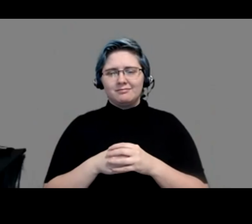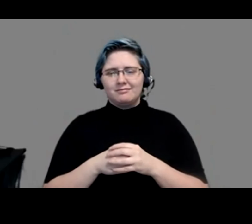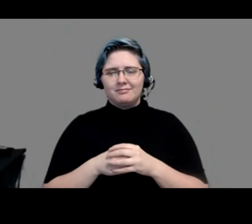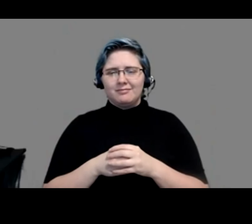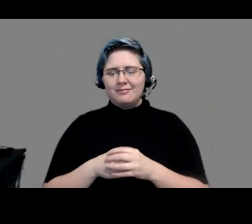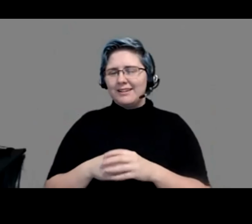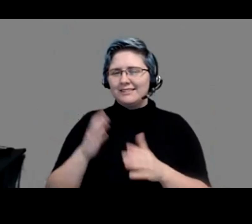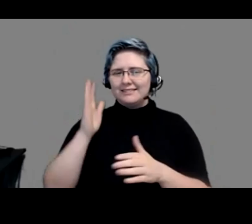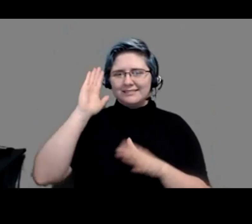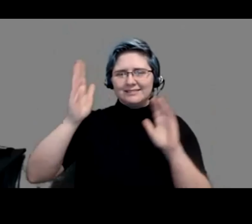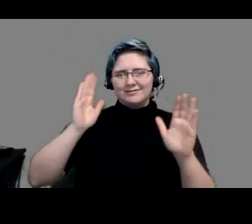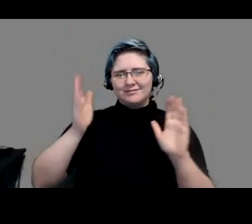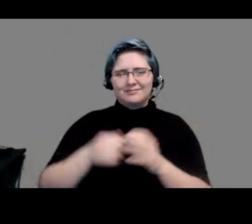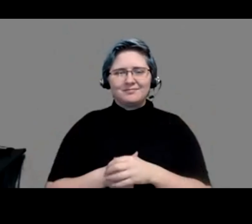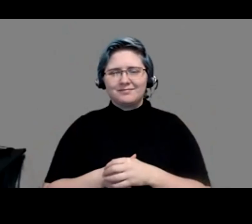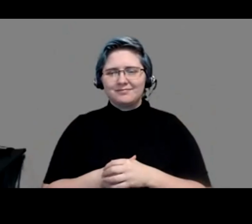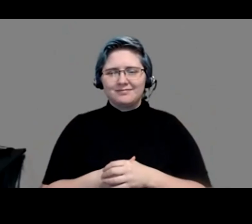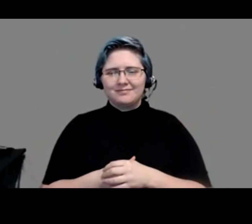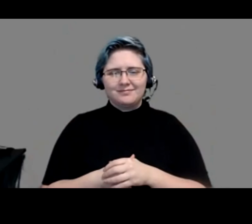All righty.